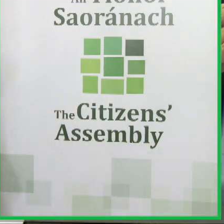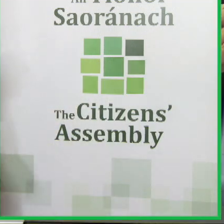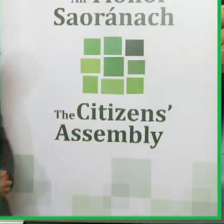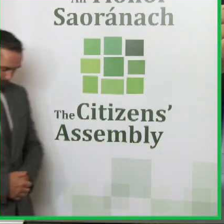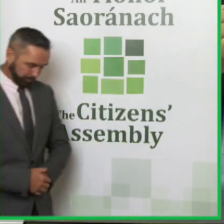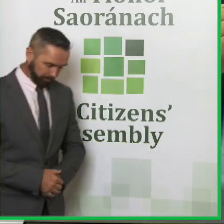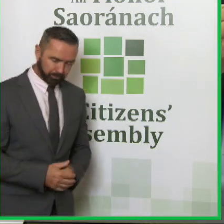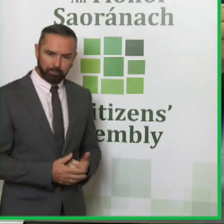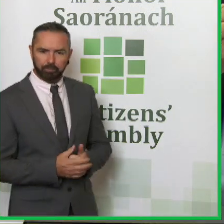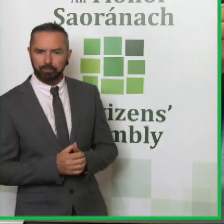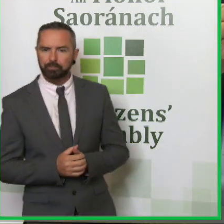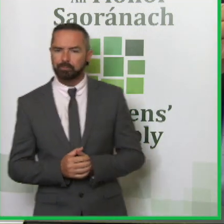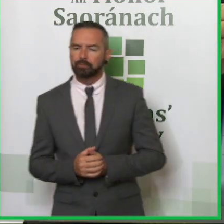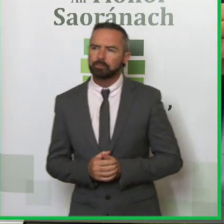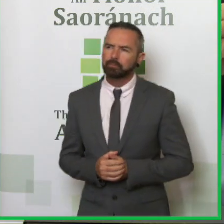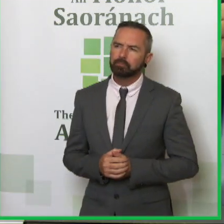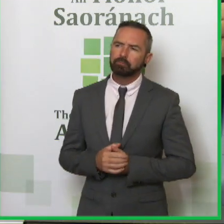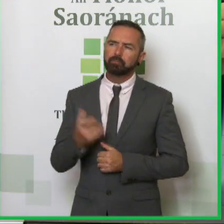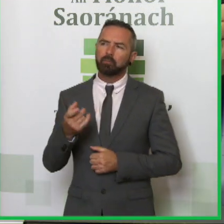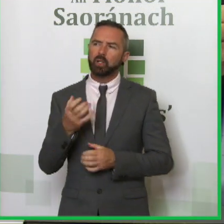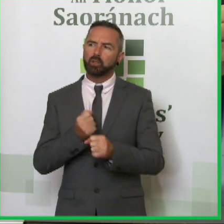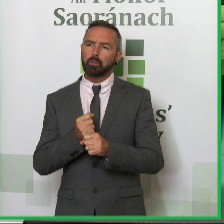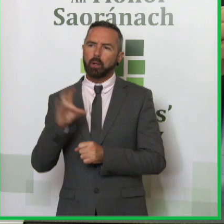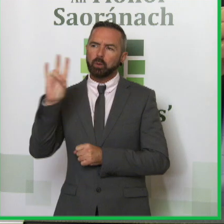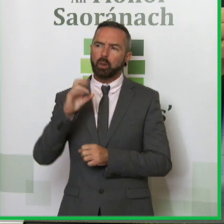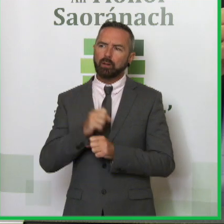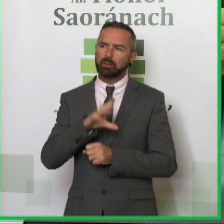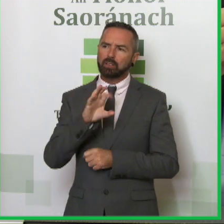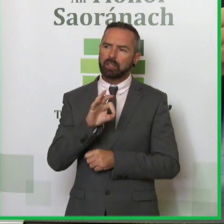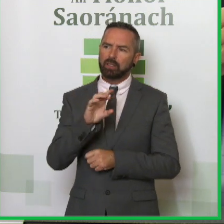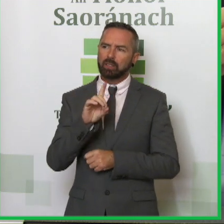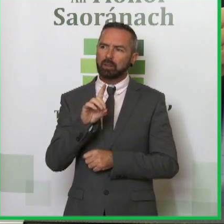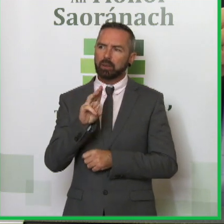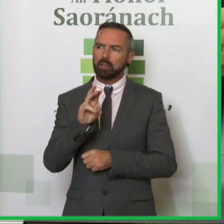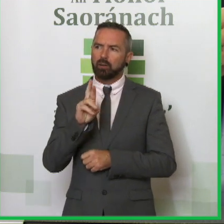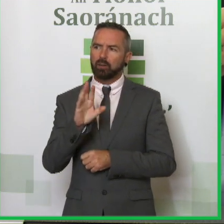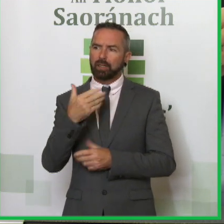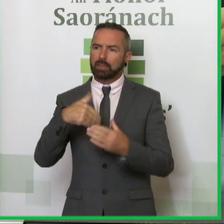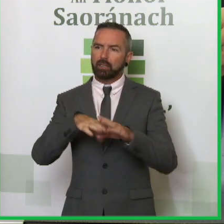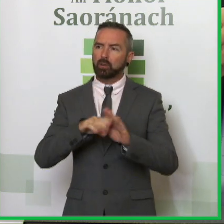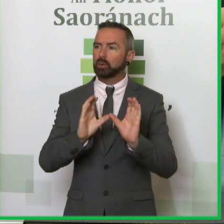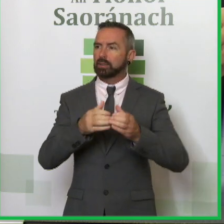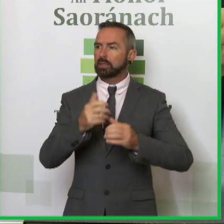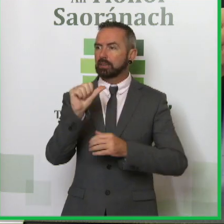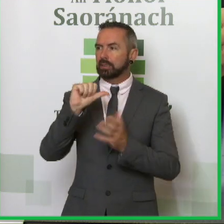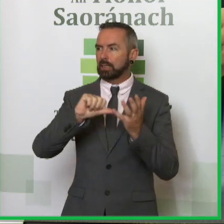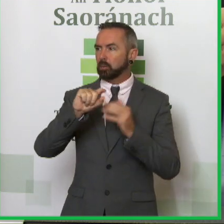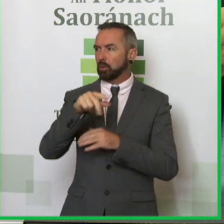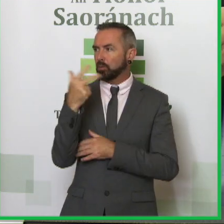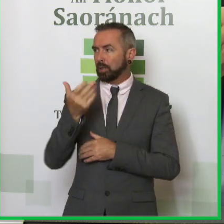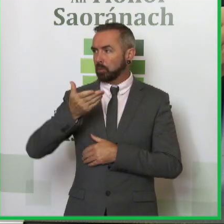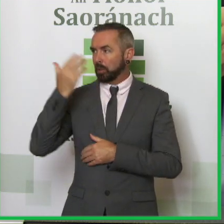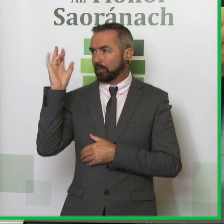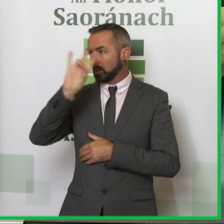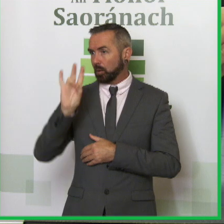question of GDPR and patient confidentiality, we've included this now in section 6.3, the previous question.